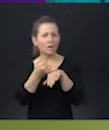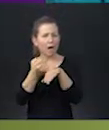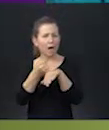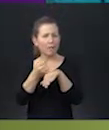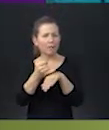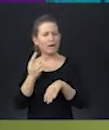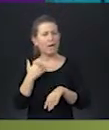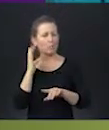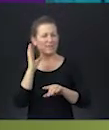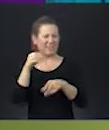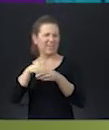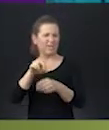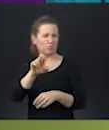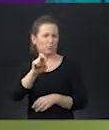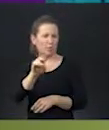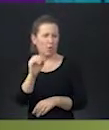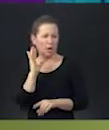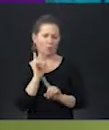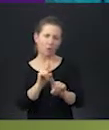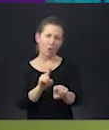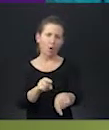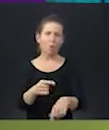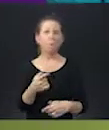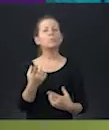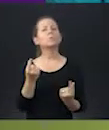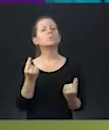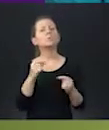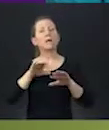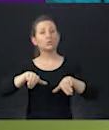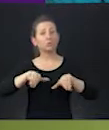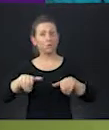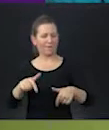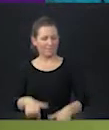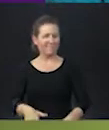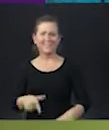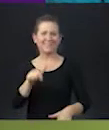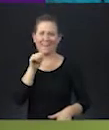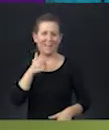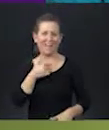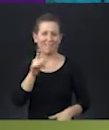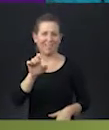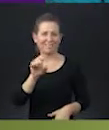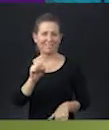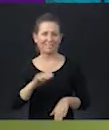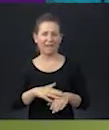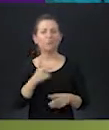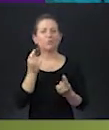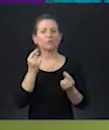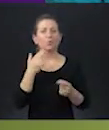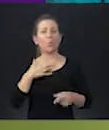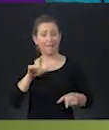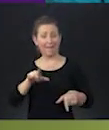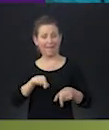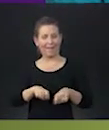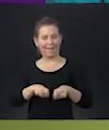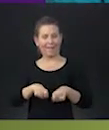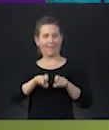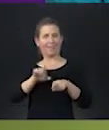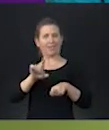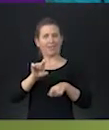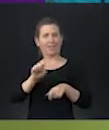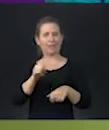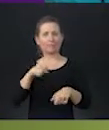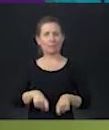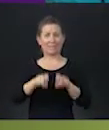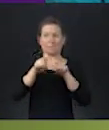Reno, and I'd be swimming without my legs, and I'd raise my legs up, and I'd yell out, shark, and all